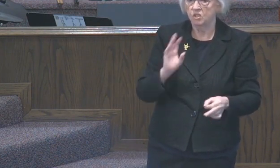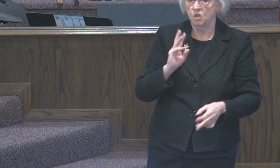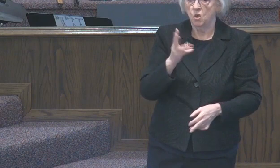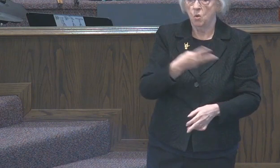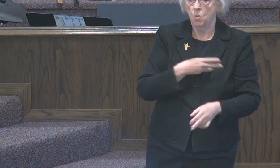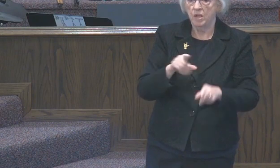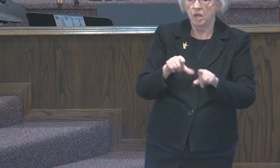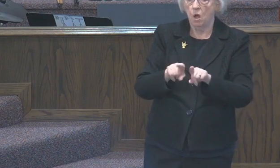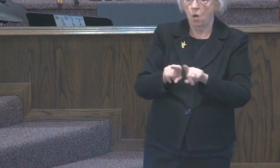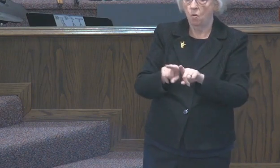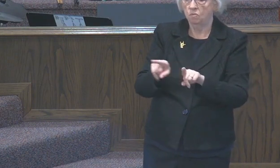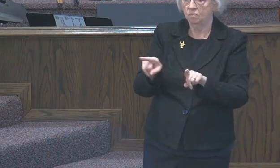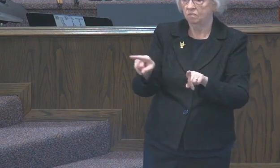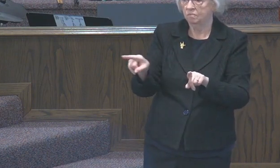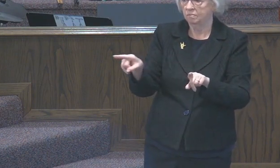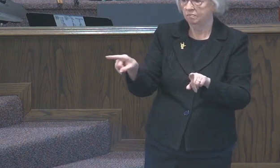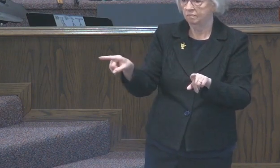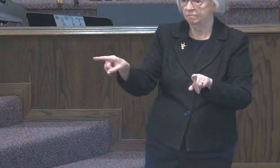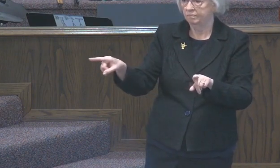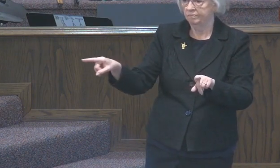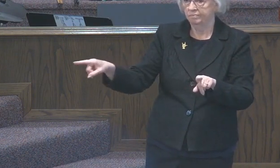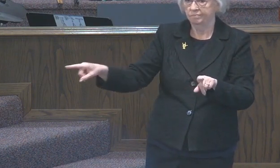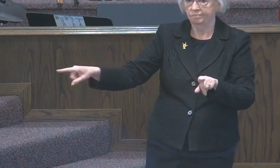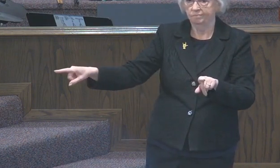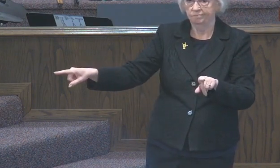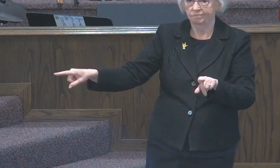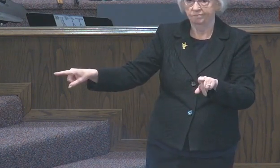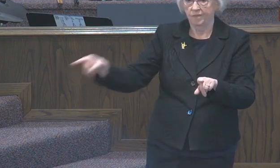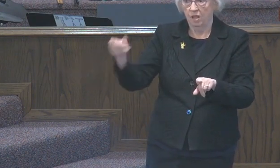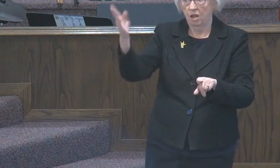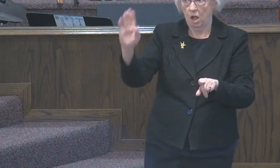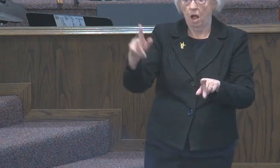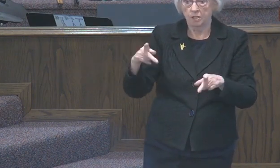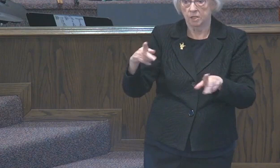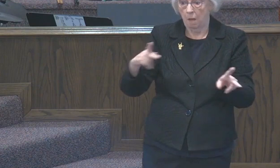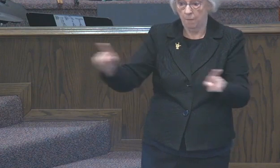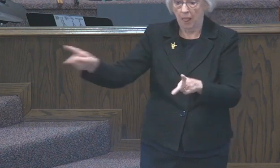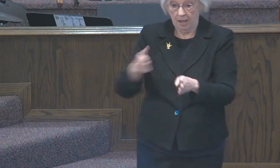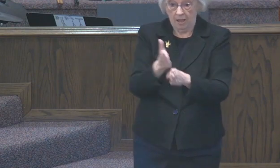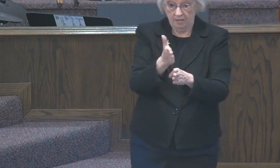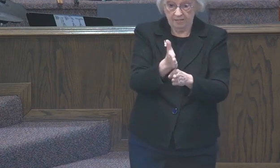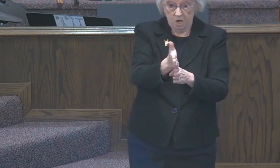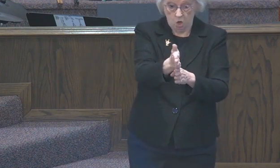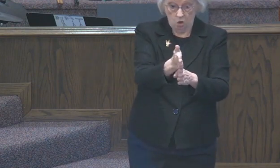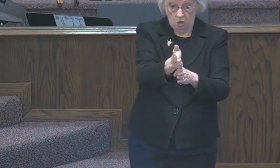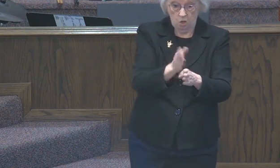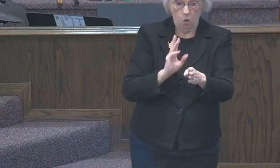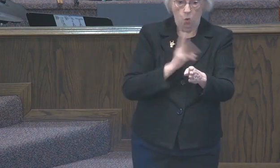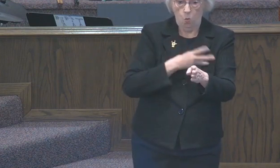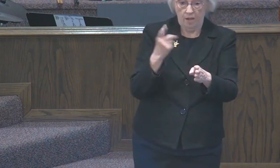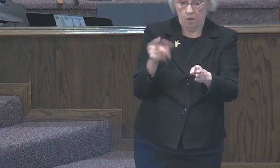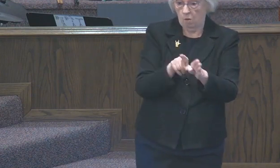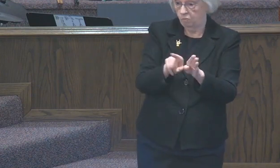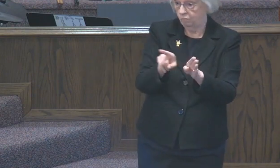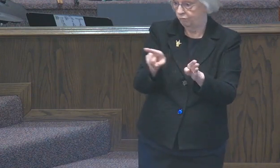by living in disobedience. That is God's conditional will. He will if you will.